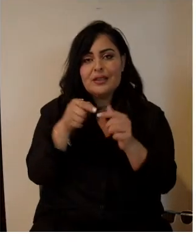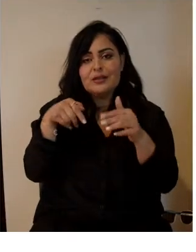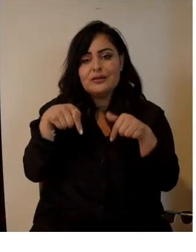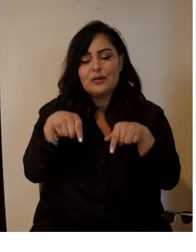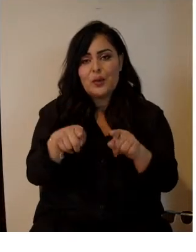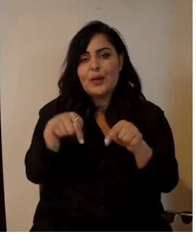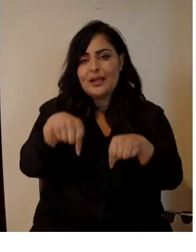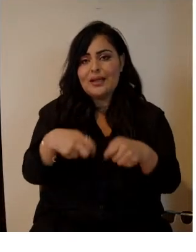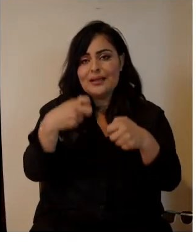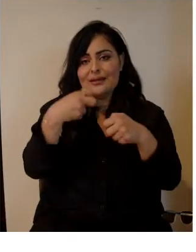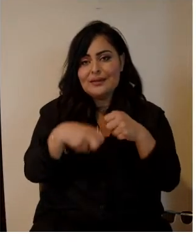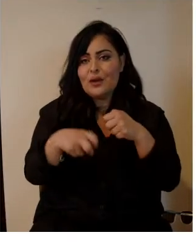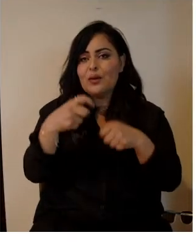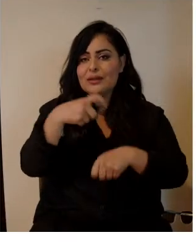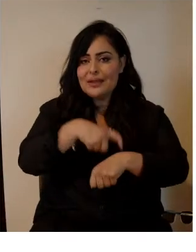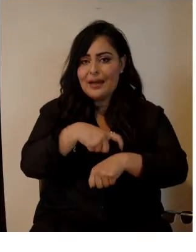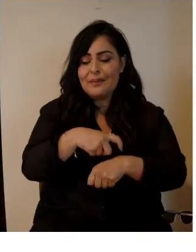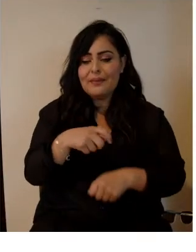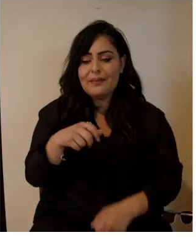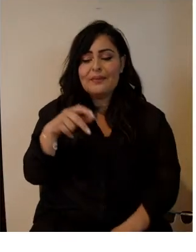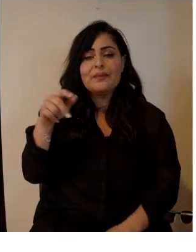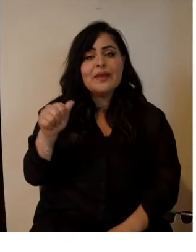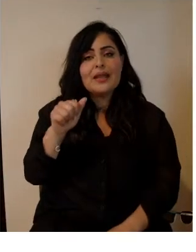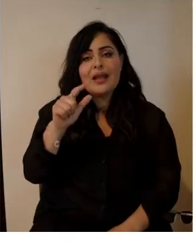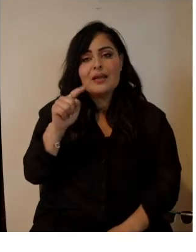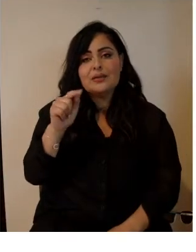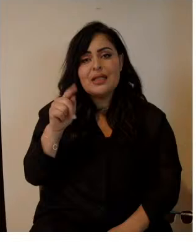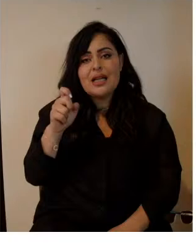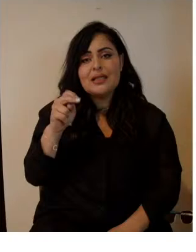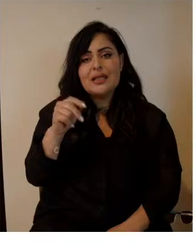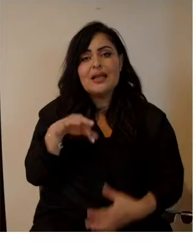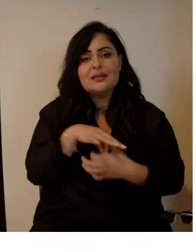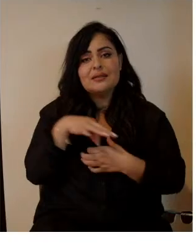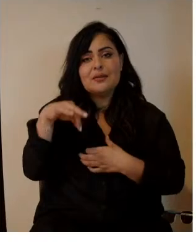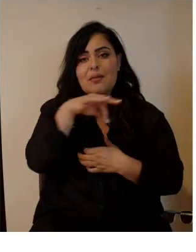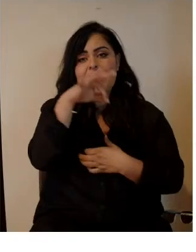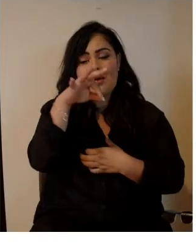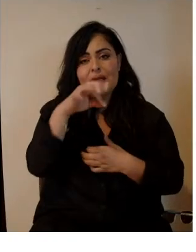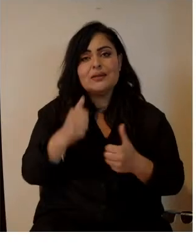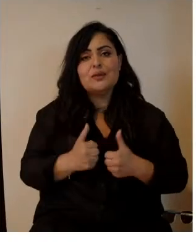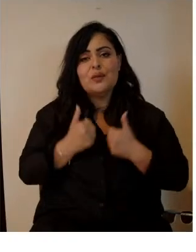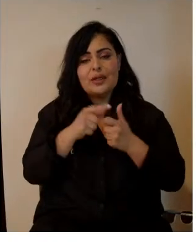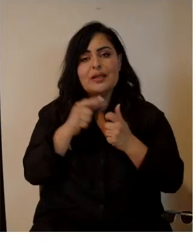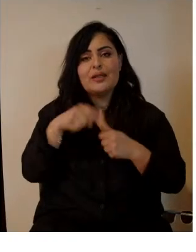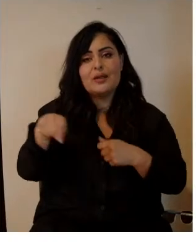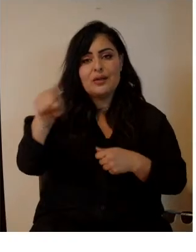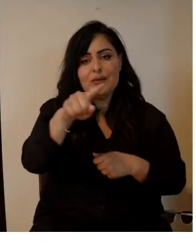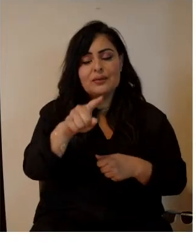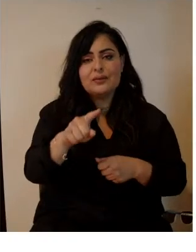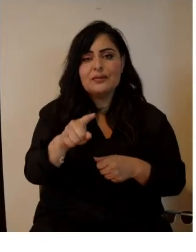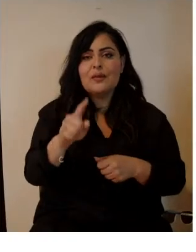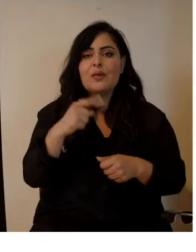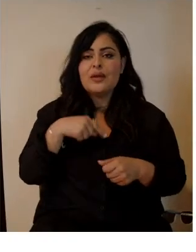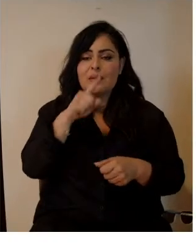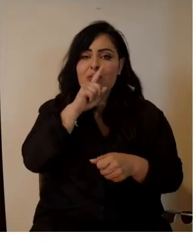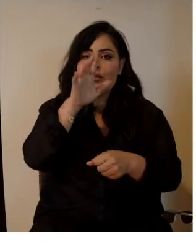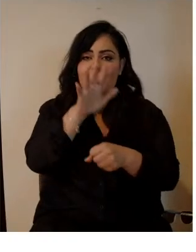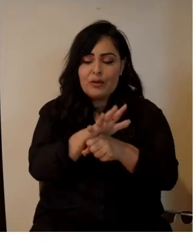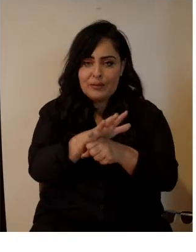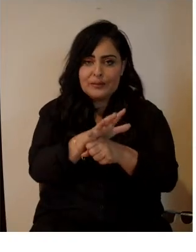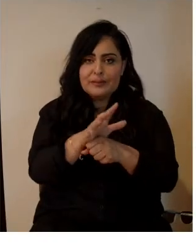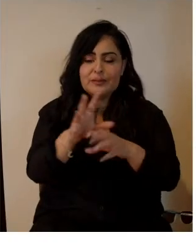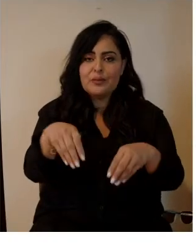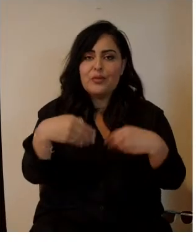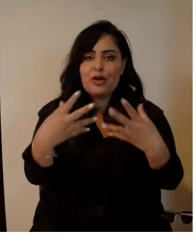time. The spirit of Altadena lies in its residents, and we are committed to working tirelessly to bring you the